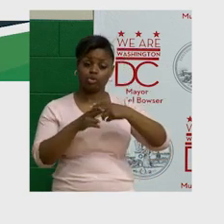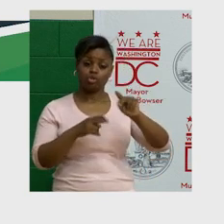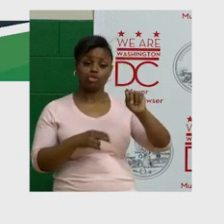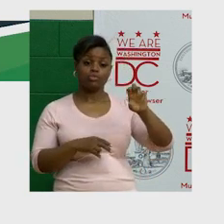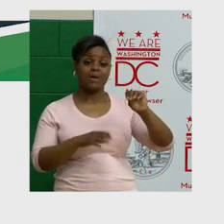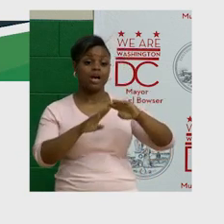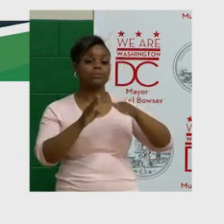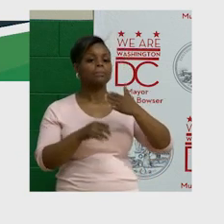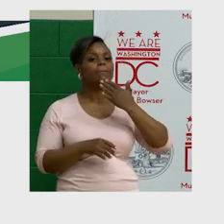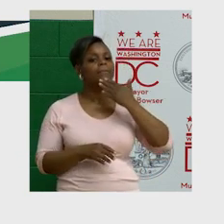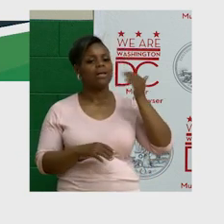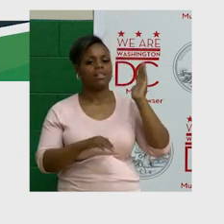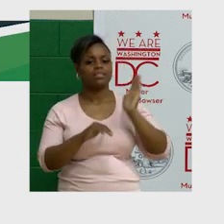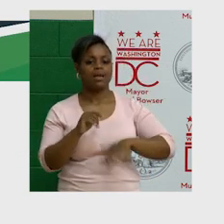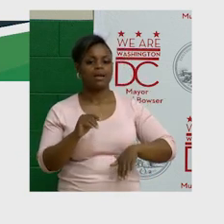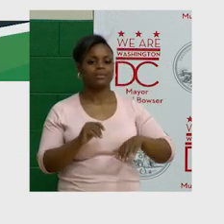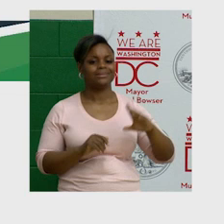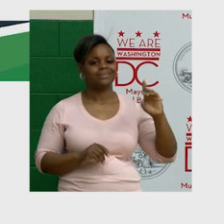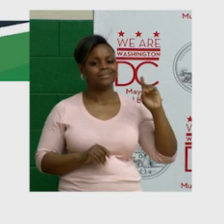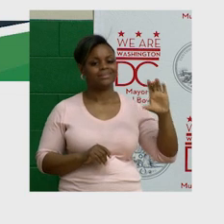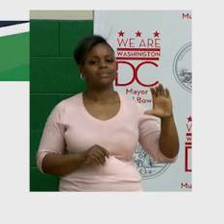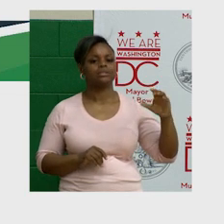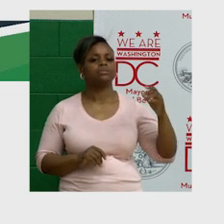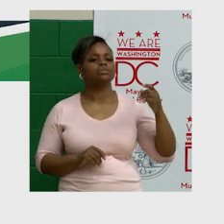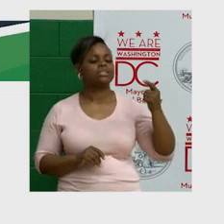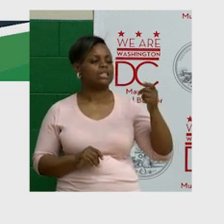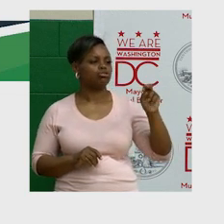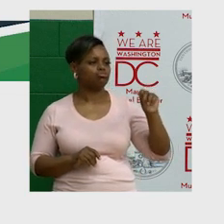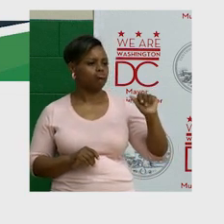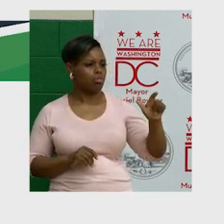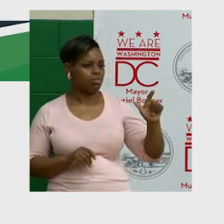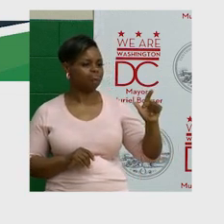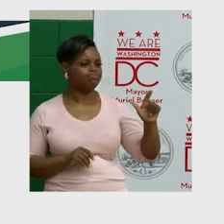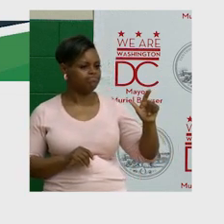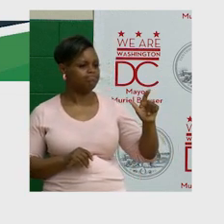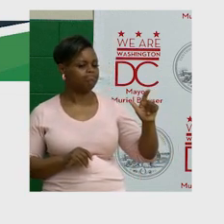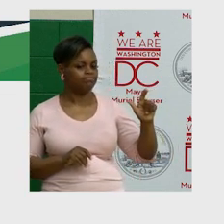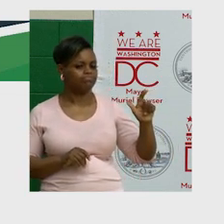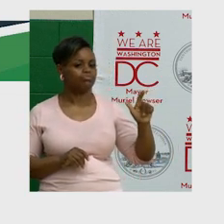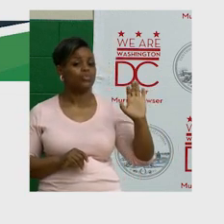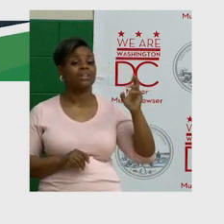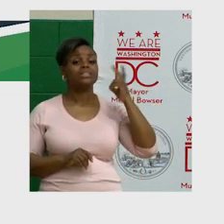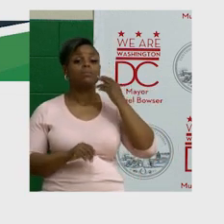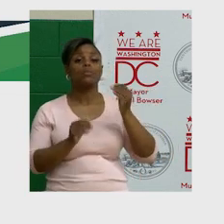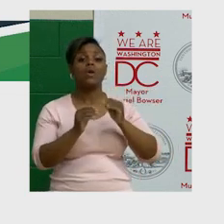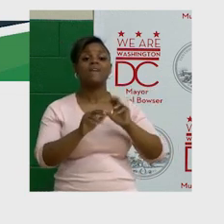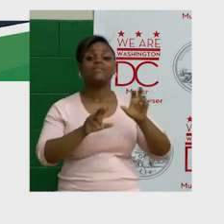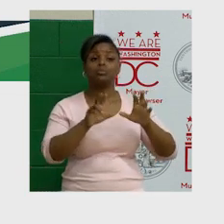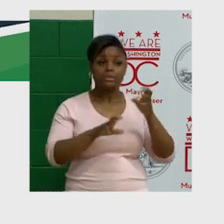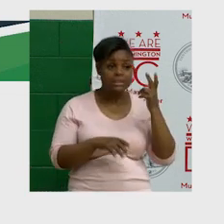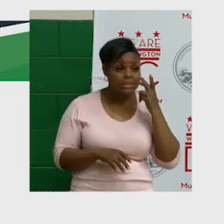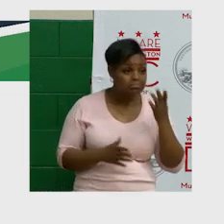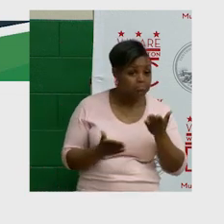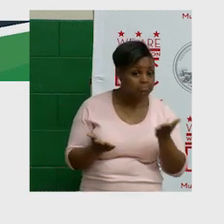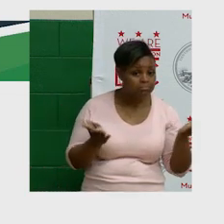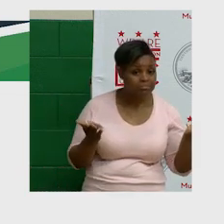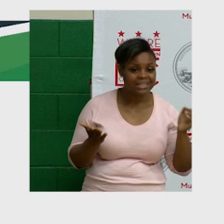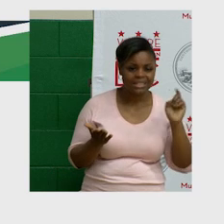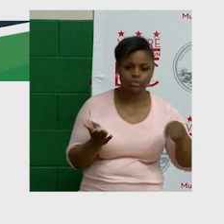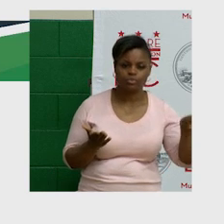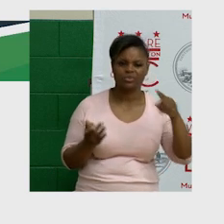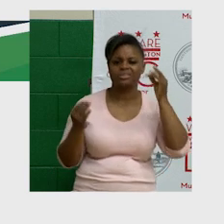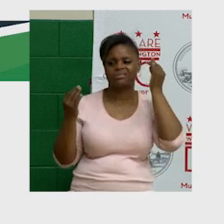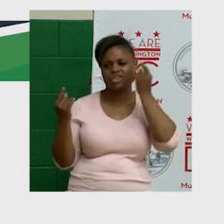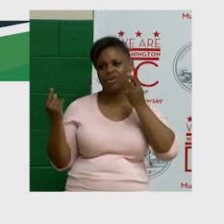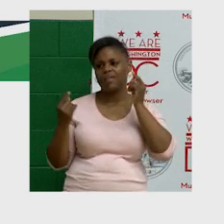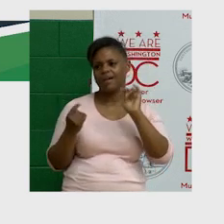than housing in DC General, and so if you want to see those kinds of investments to continue, we need you to consider that as you